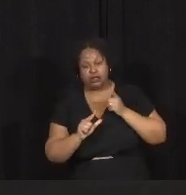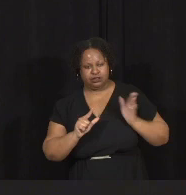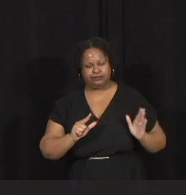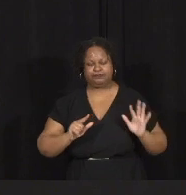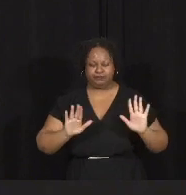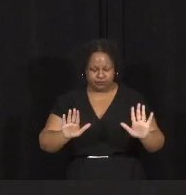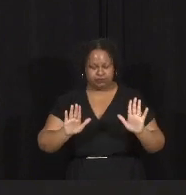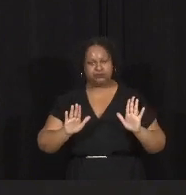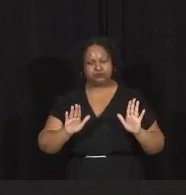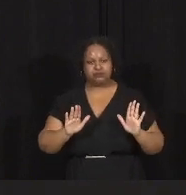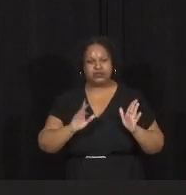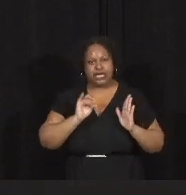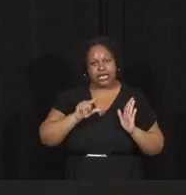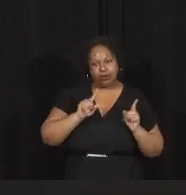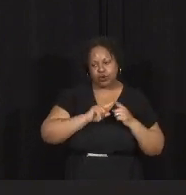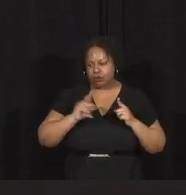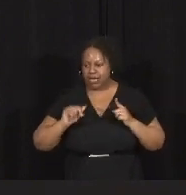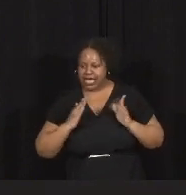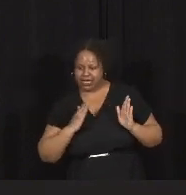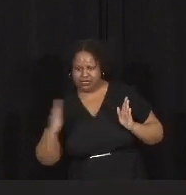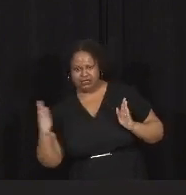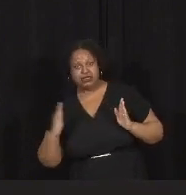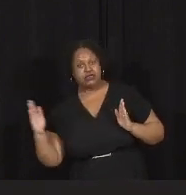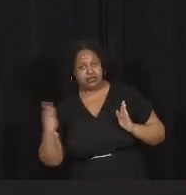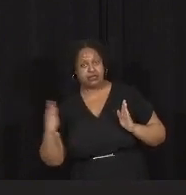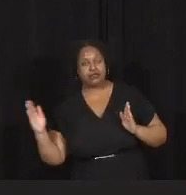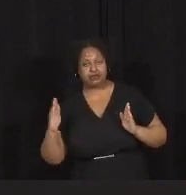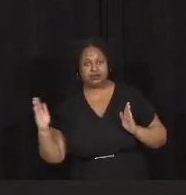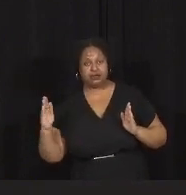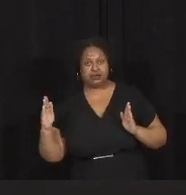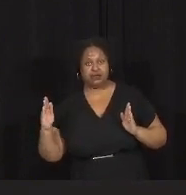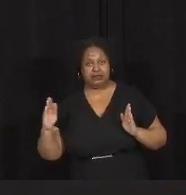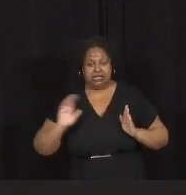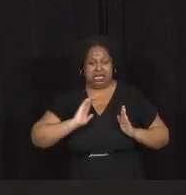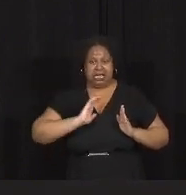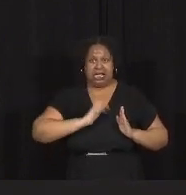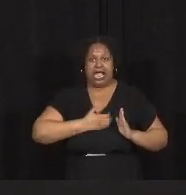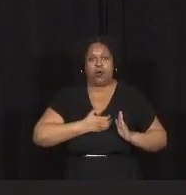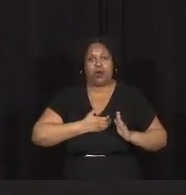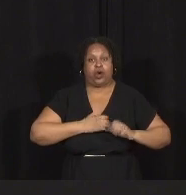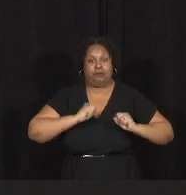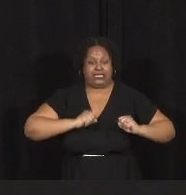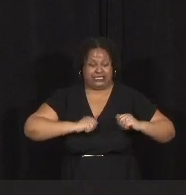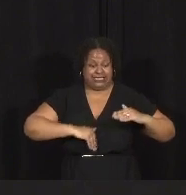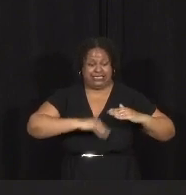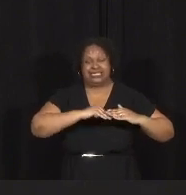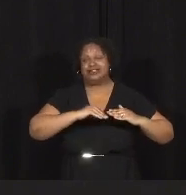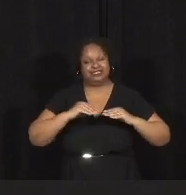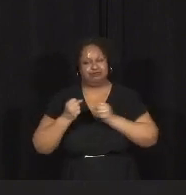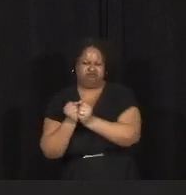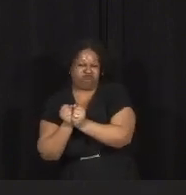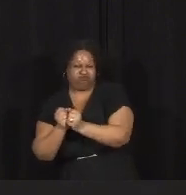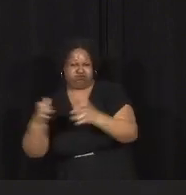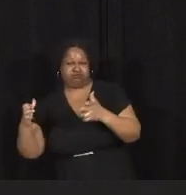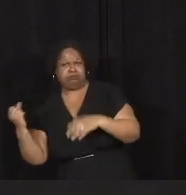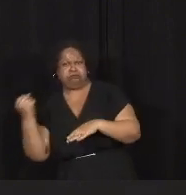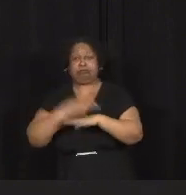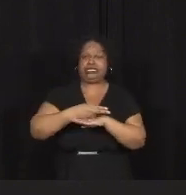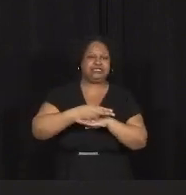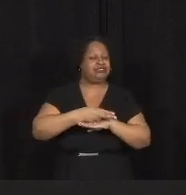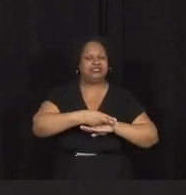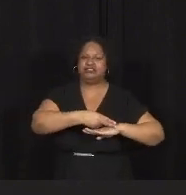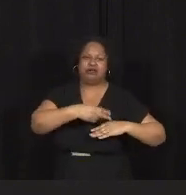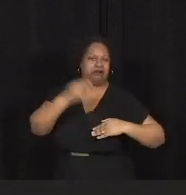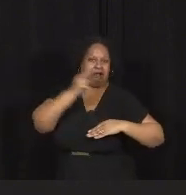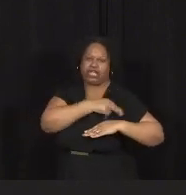timeframe, it'll push beyond the capacity that we can bring. I would say that both on ICU capacity and on the entire